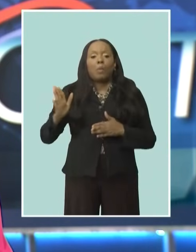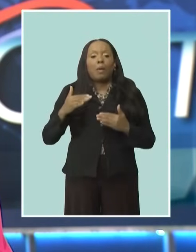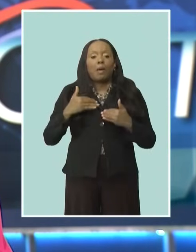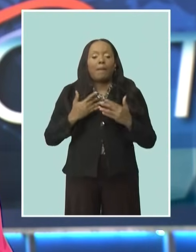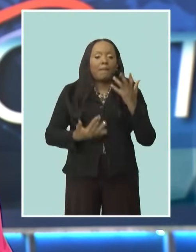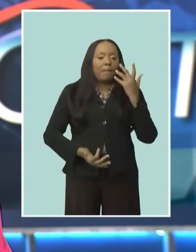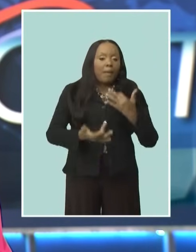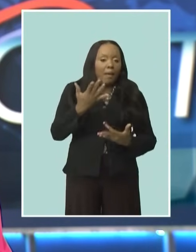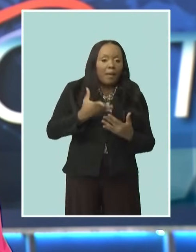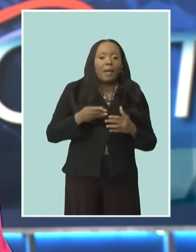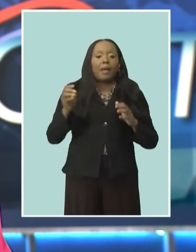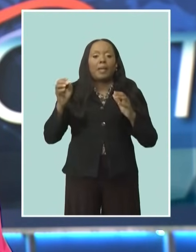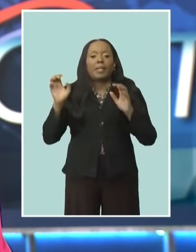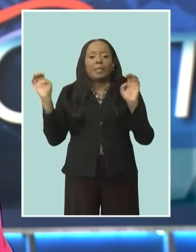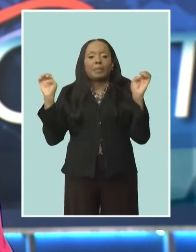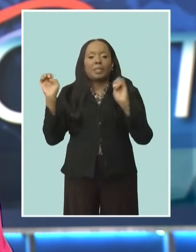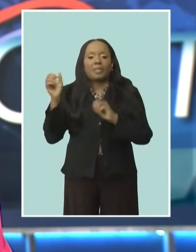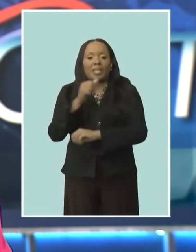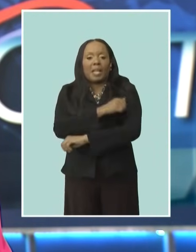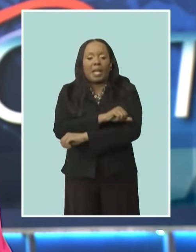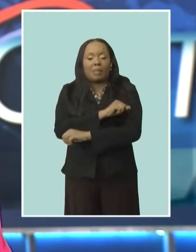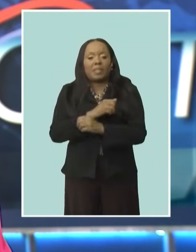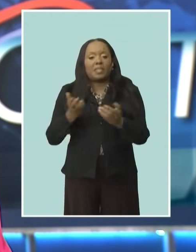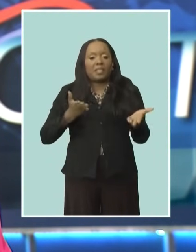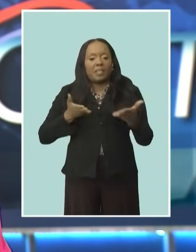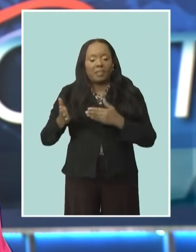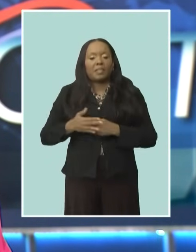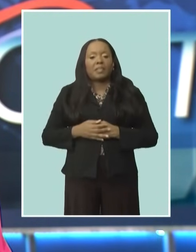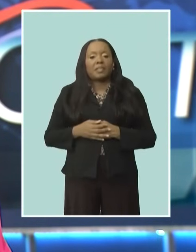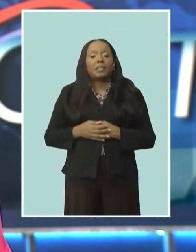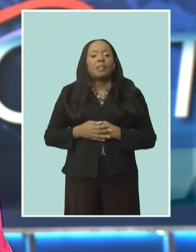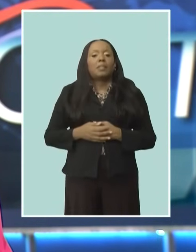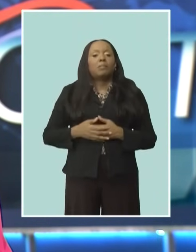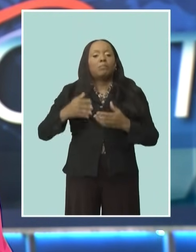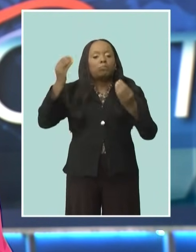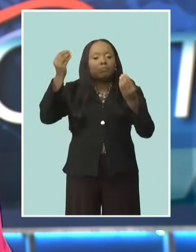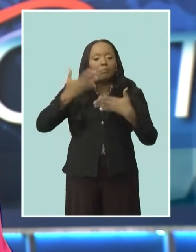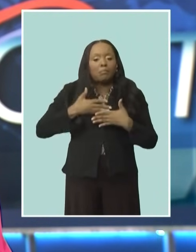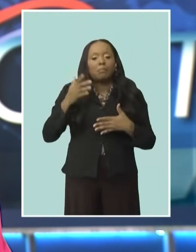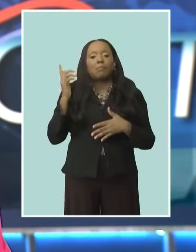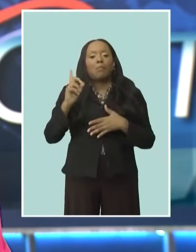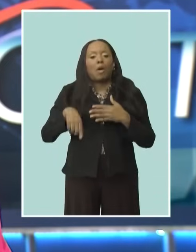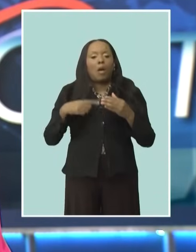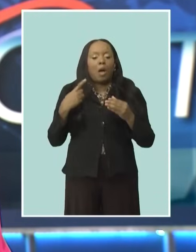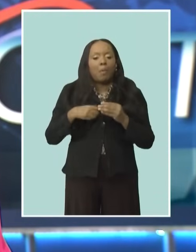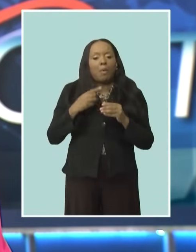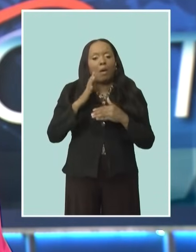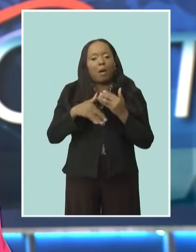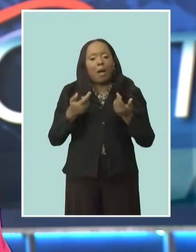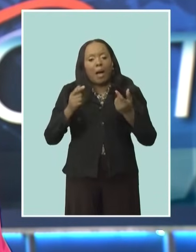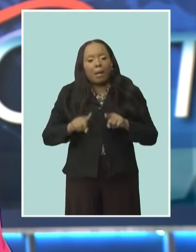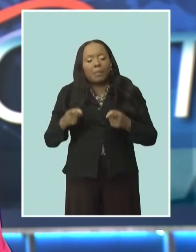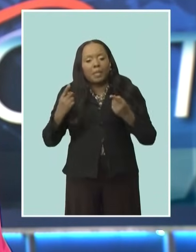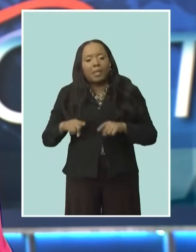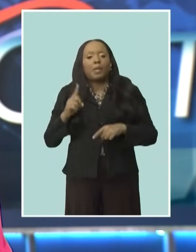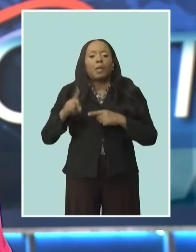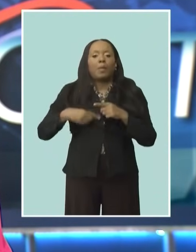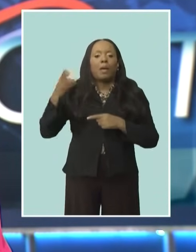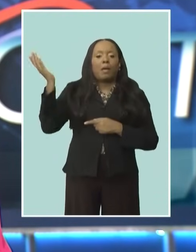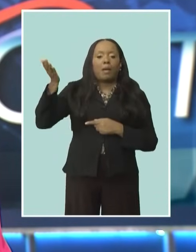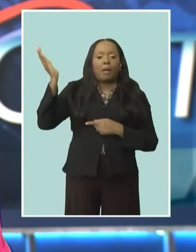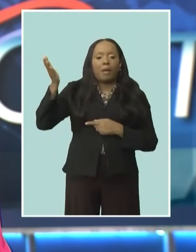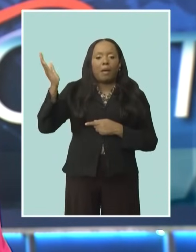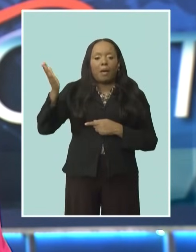Mr. Abrams provided an update on the new timeline on the sidelines of a sensitization seminar for the fire service